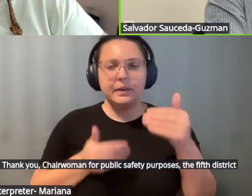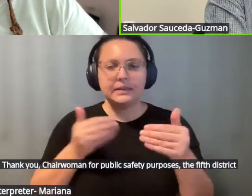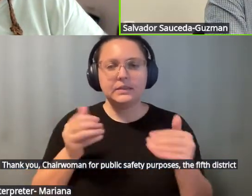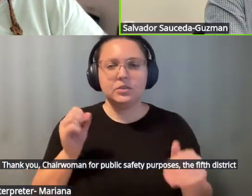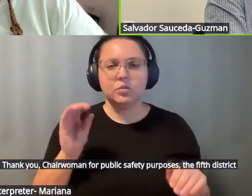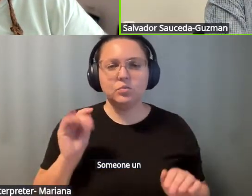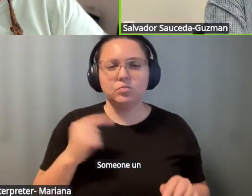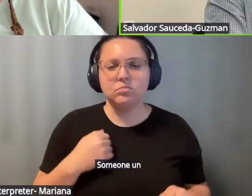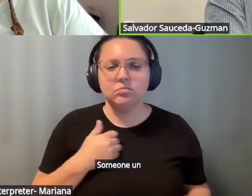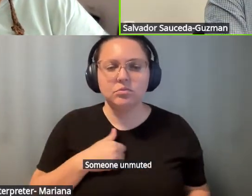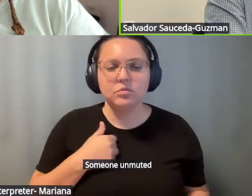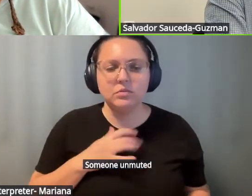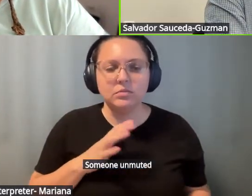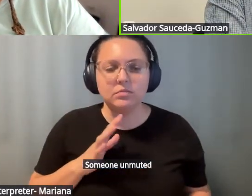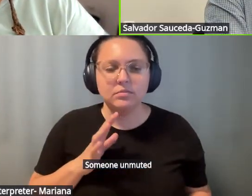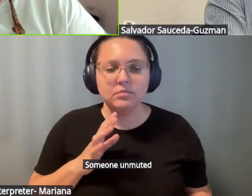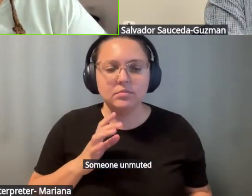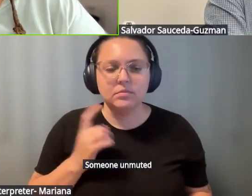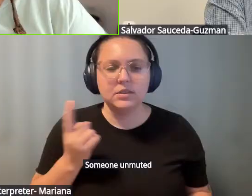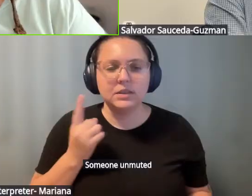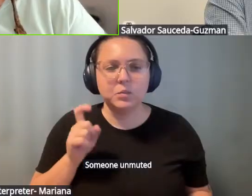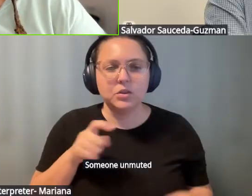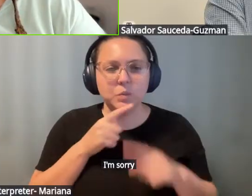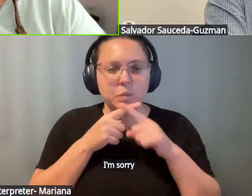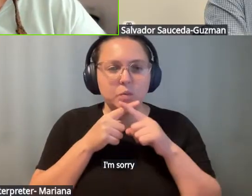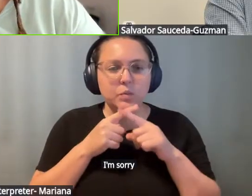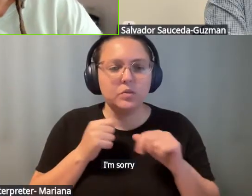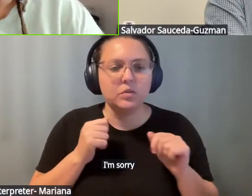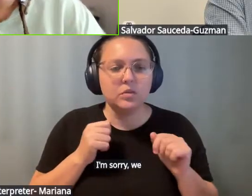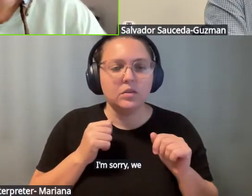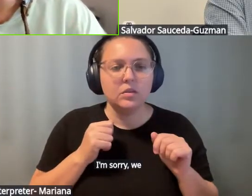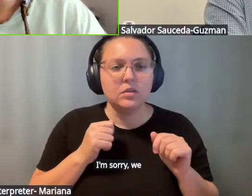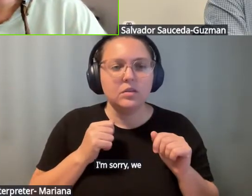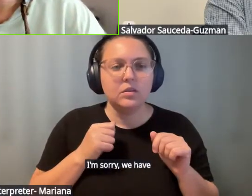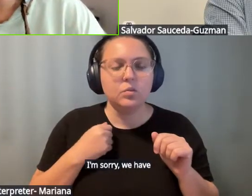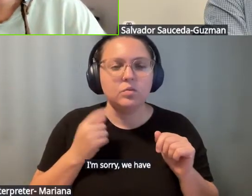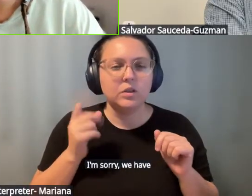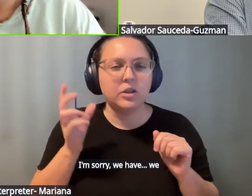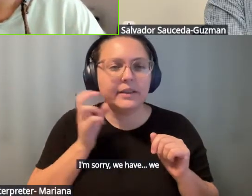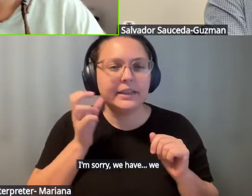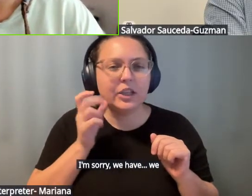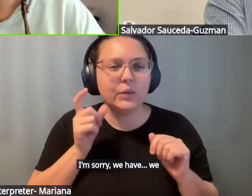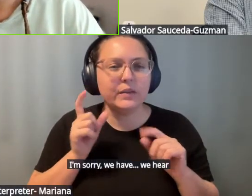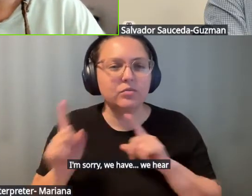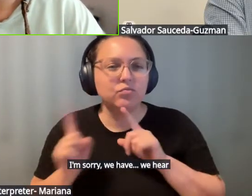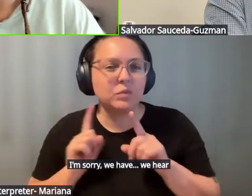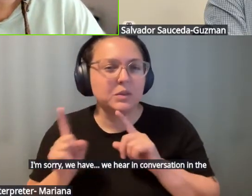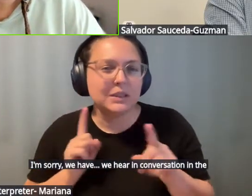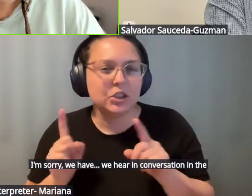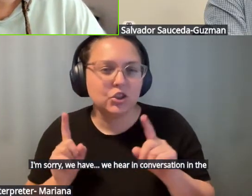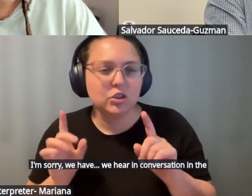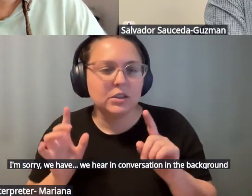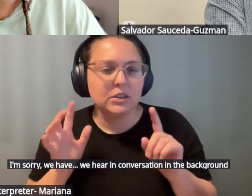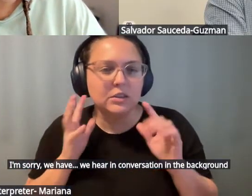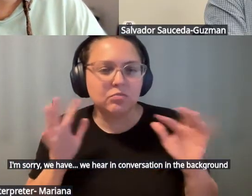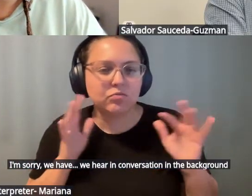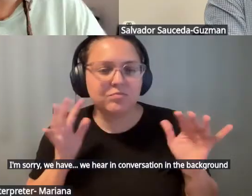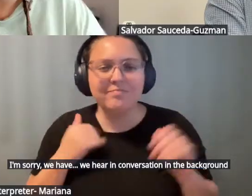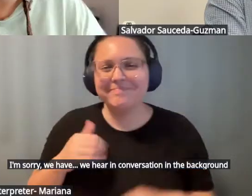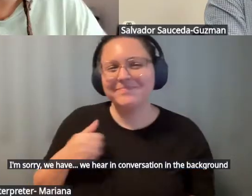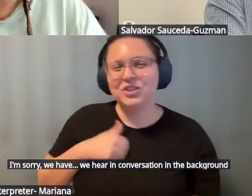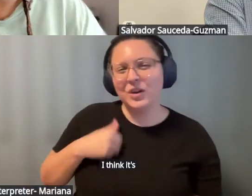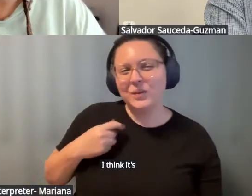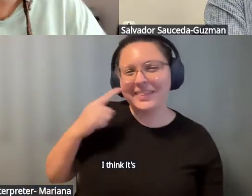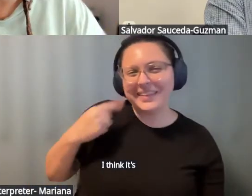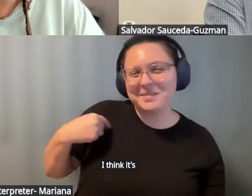unmuted. I'm sorry, we hearing conversation in the background? I think it's me. Okay.